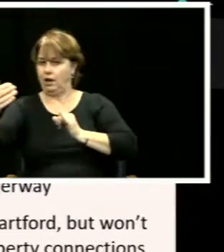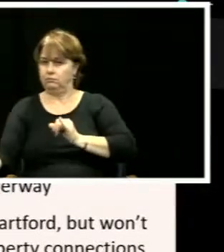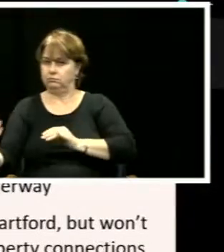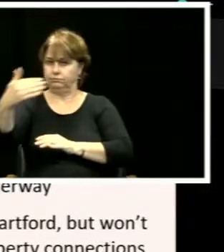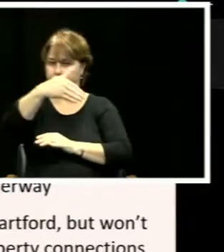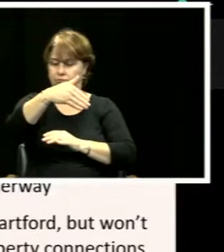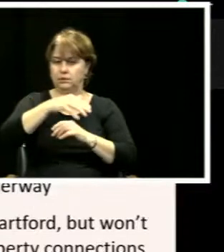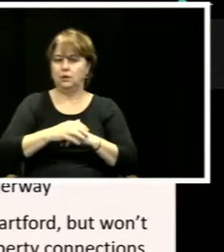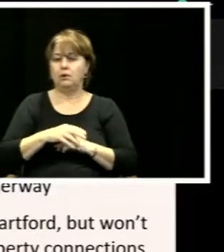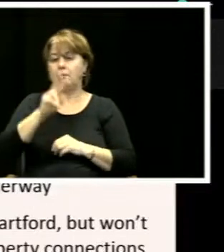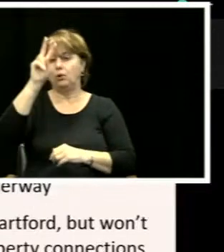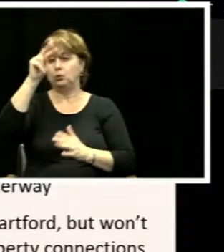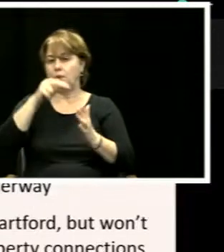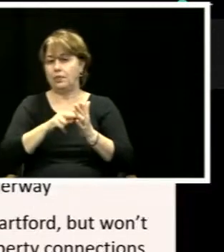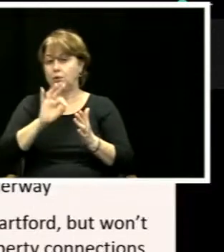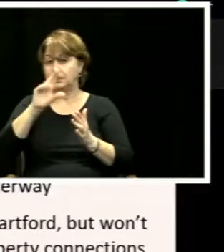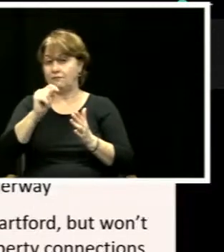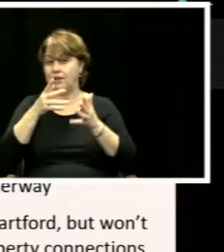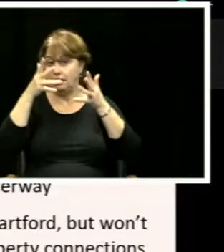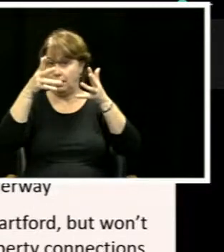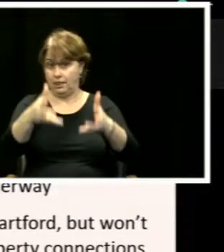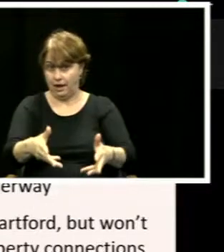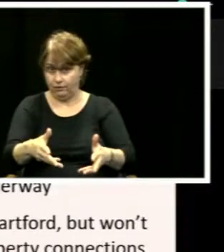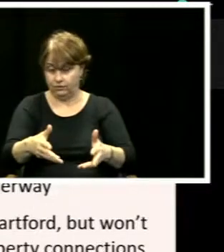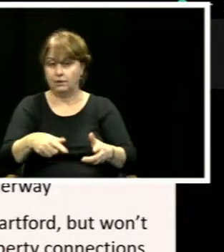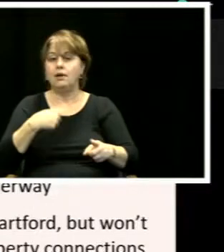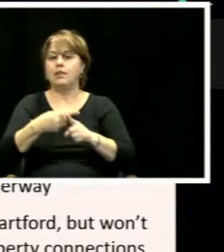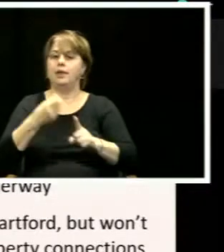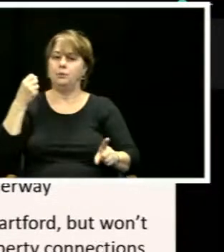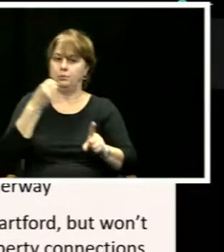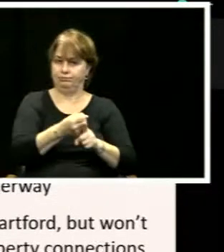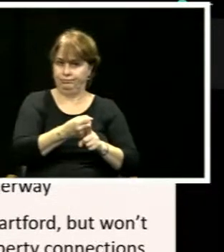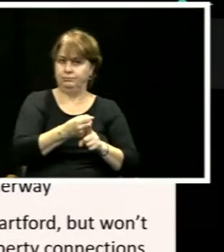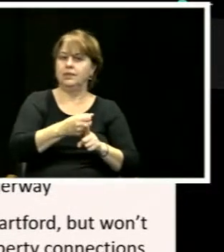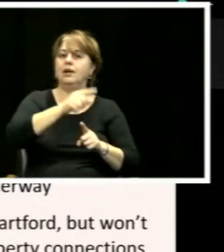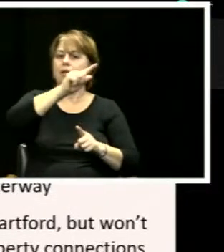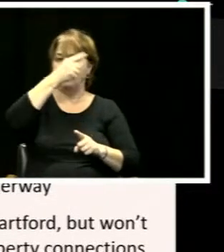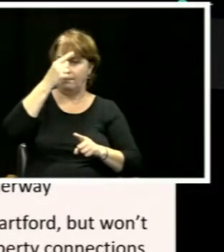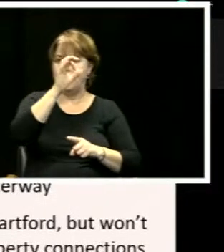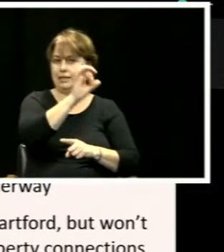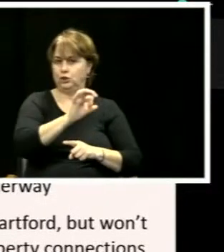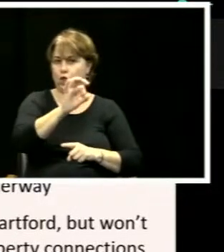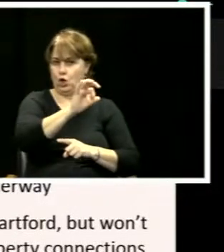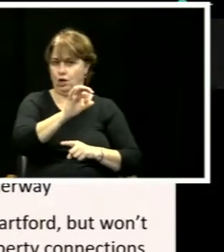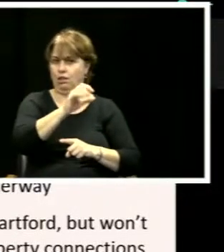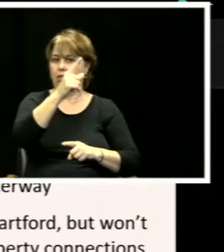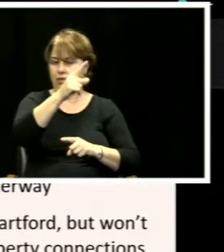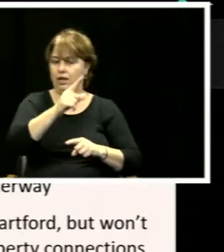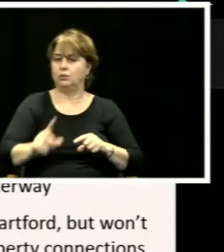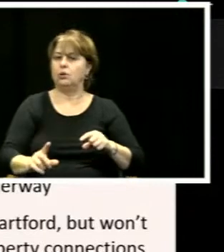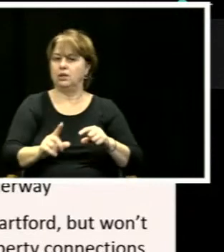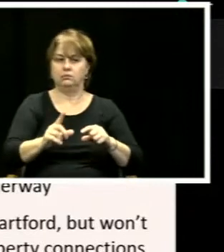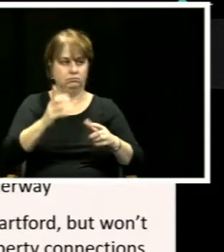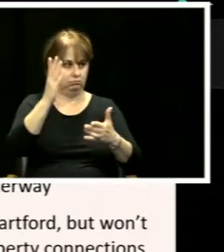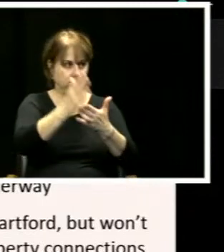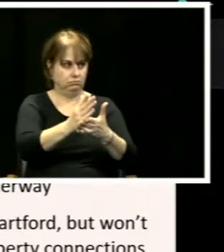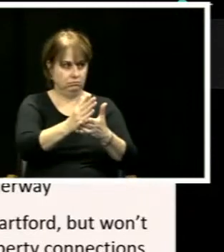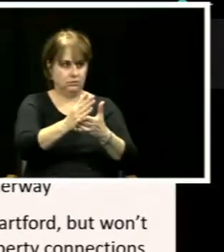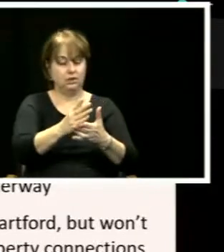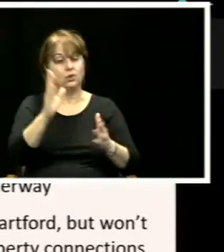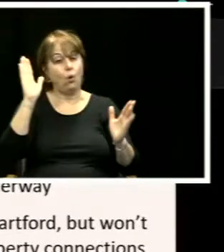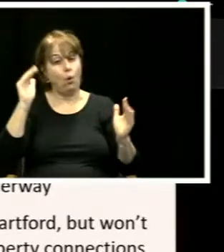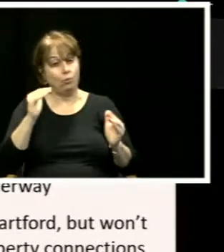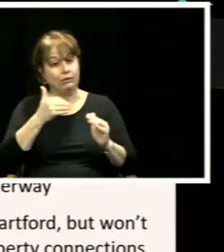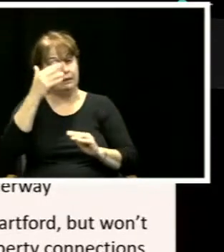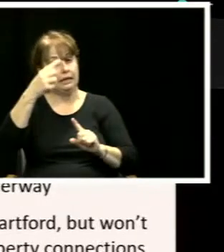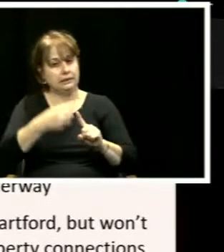about 2,000 feet left to go before we hit the black circle, which is where we come out. We think that we will get there by the end of next month.